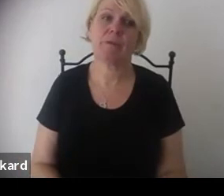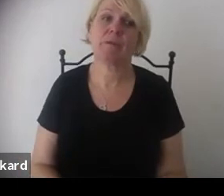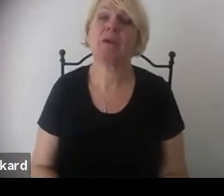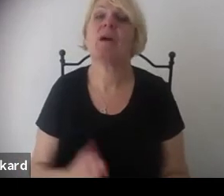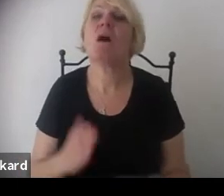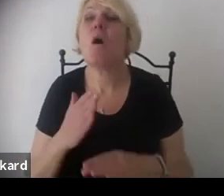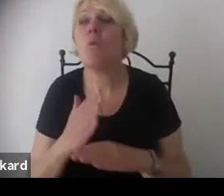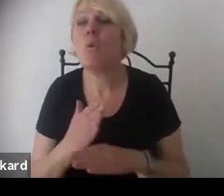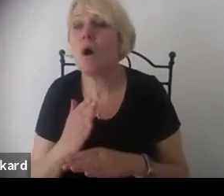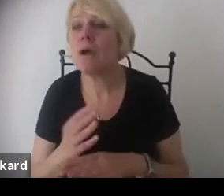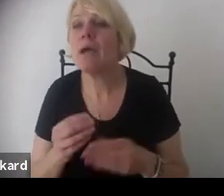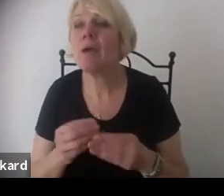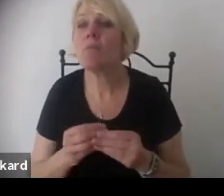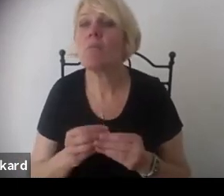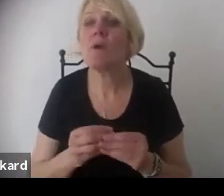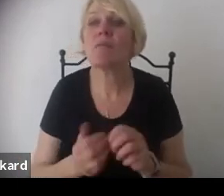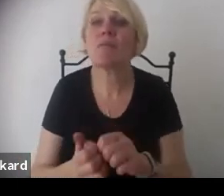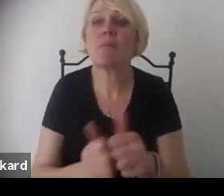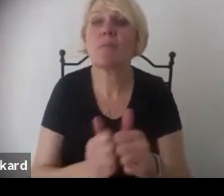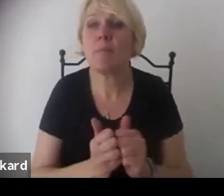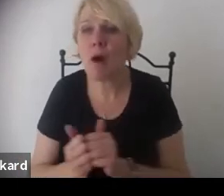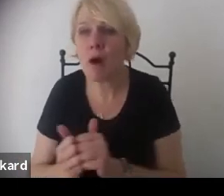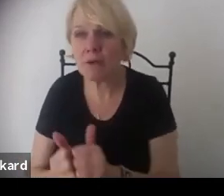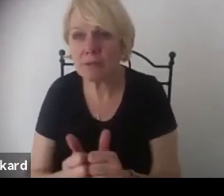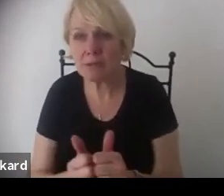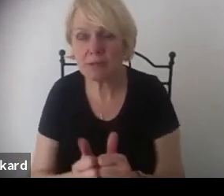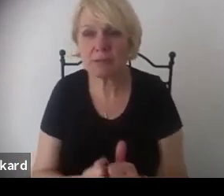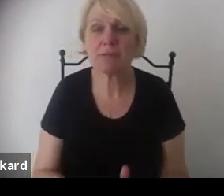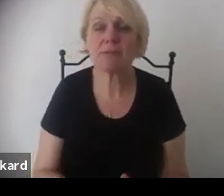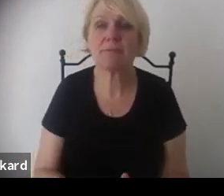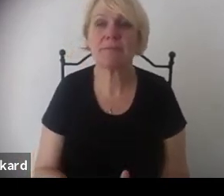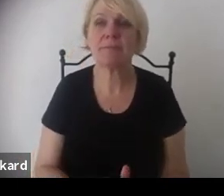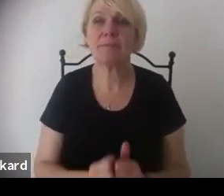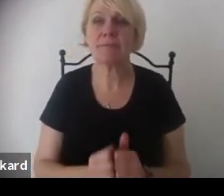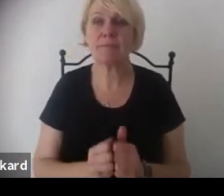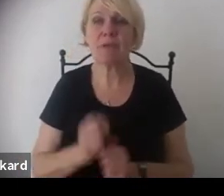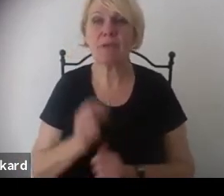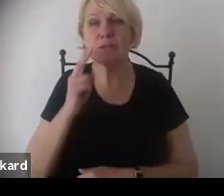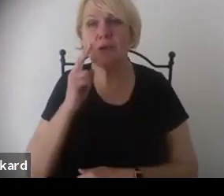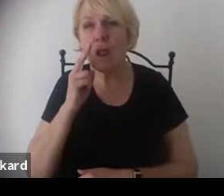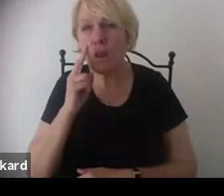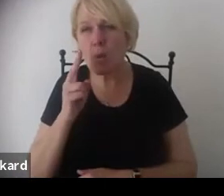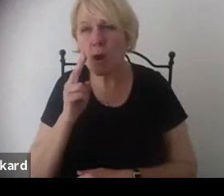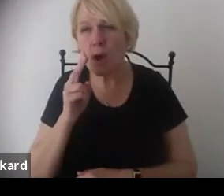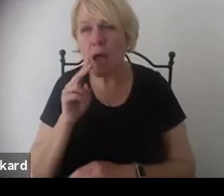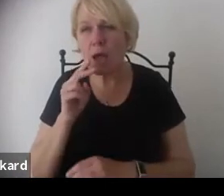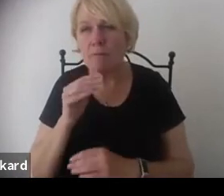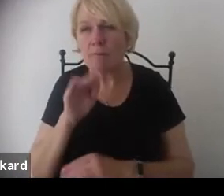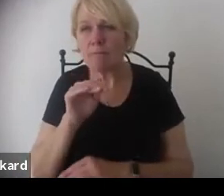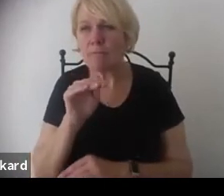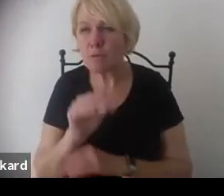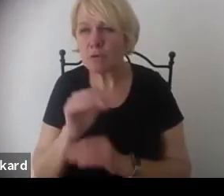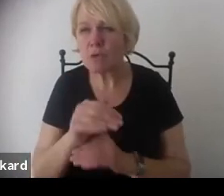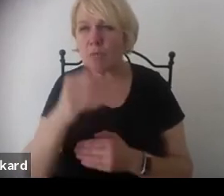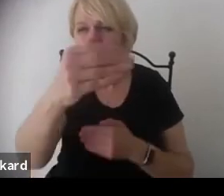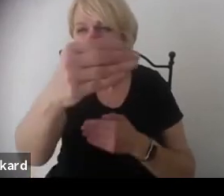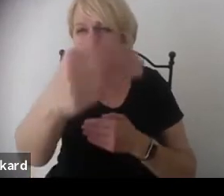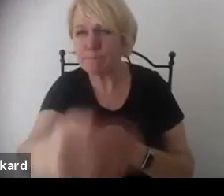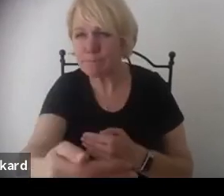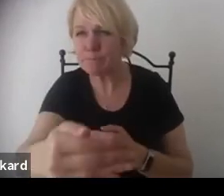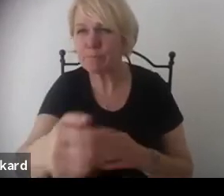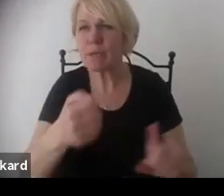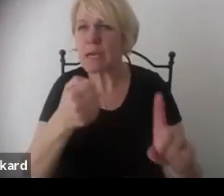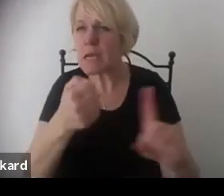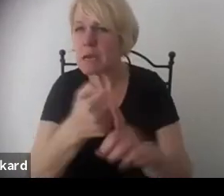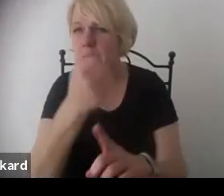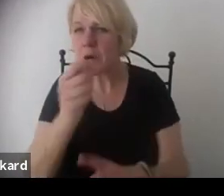partners across this part of London to look at what the longer term impacts might be.